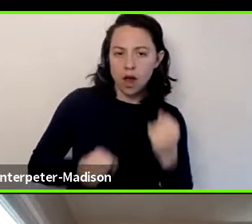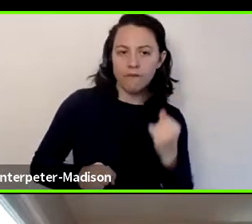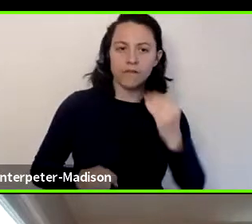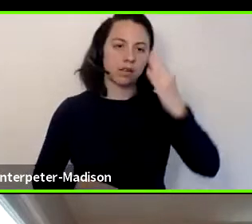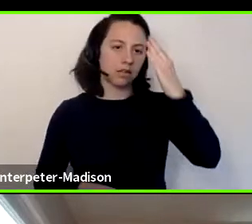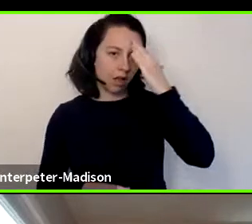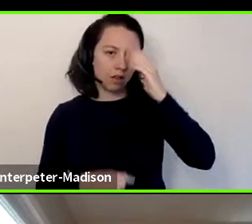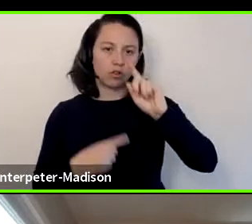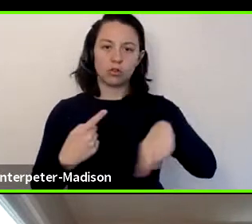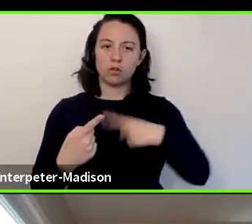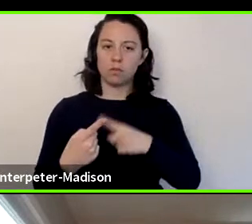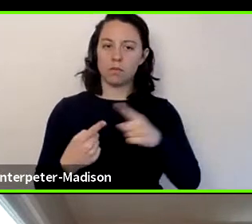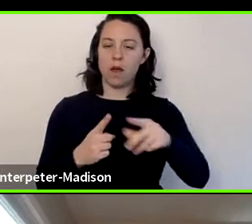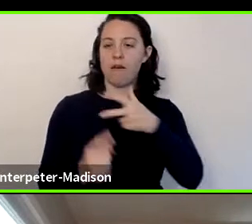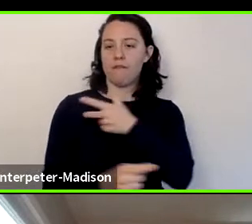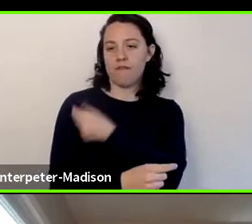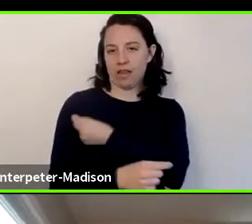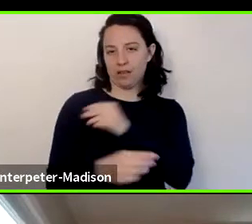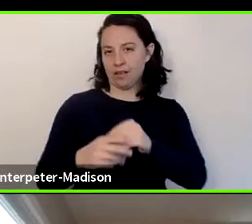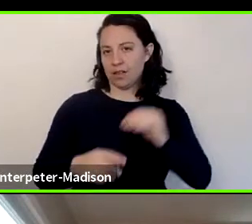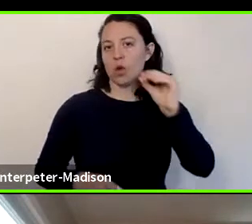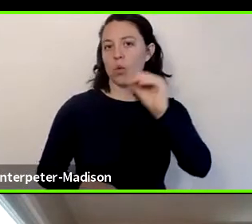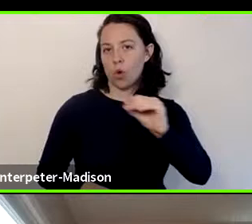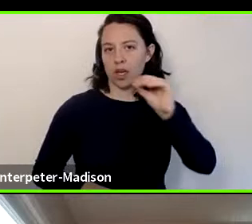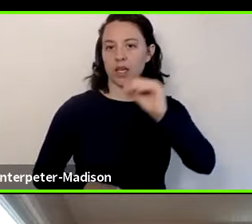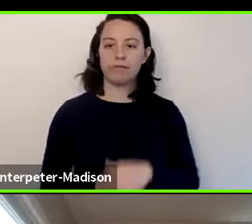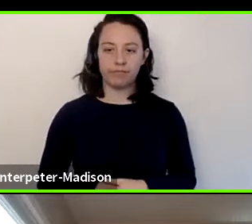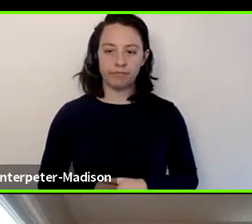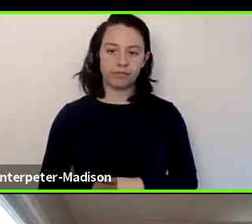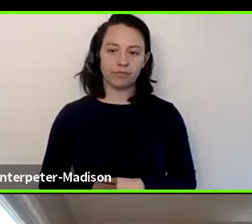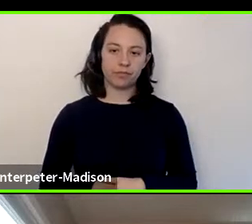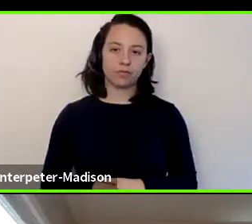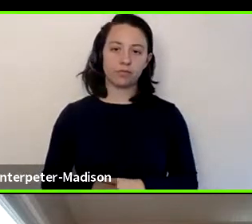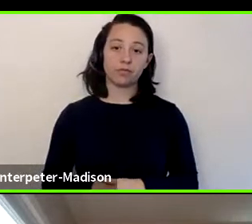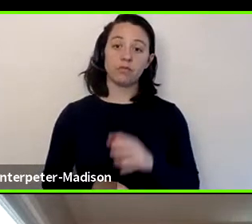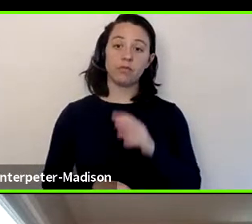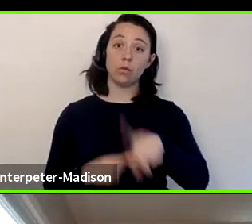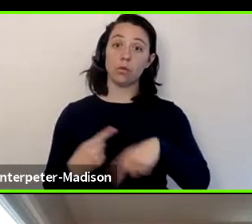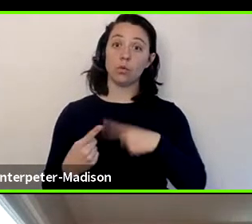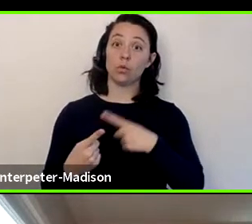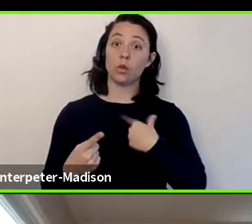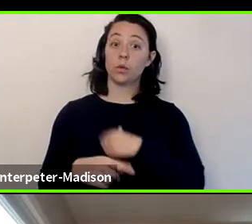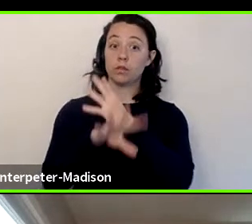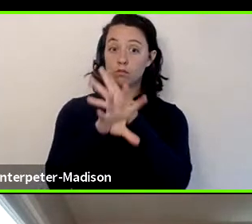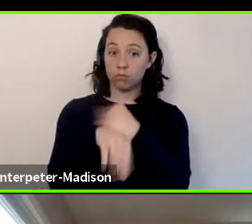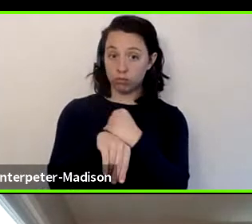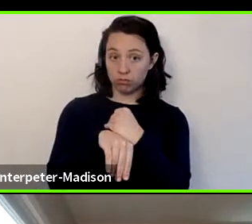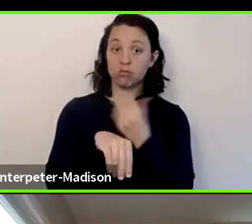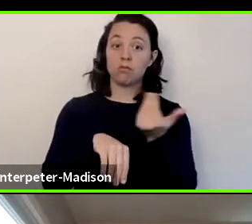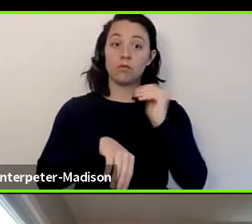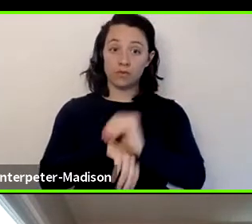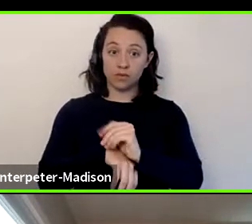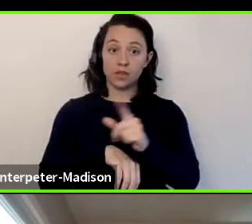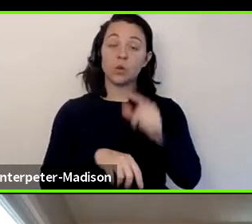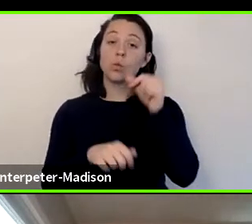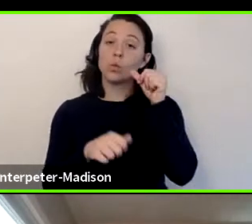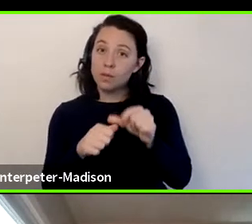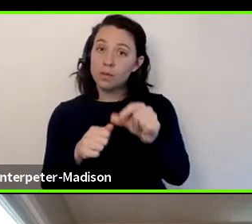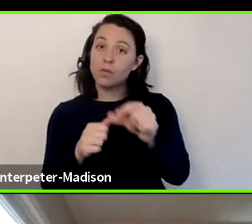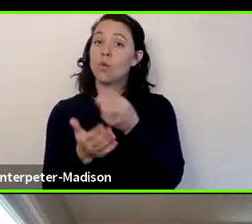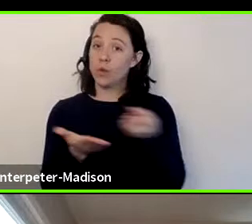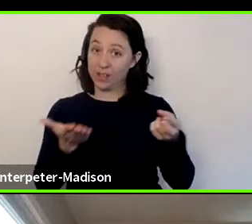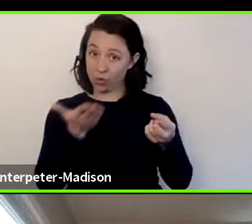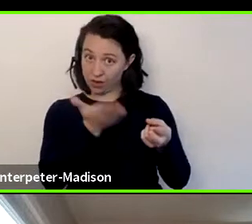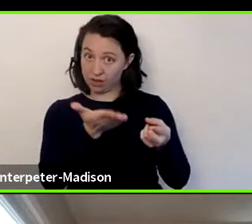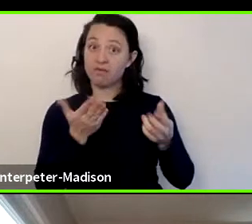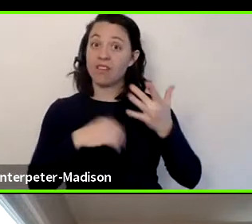vaccines in our state. And as we leave tonight, I want us to remember the resources that are made available. If